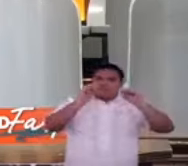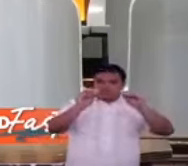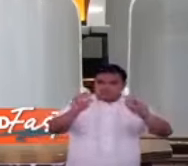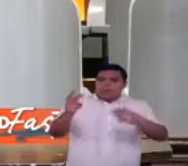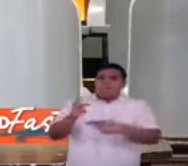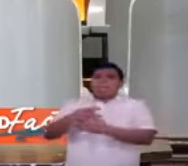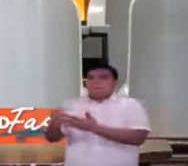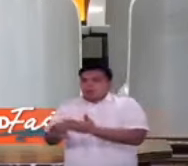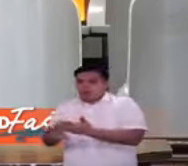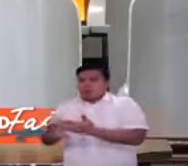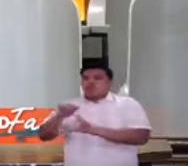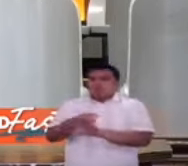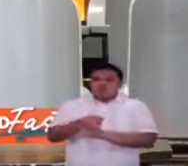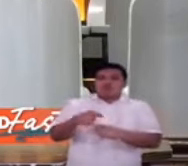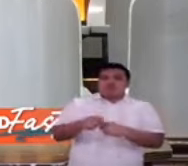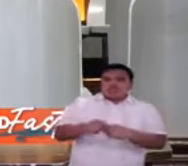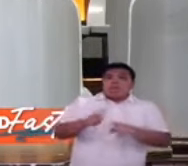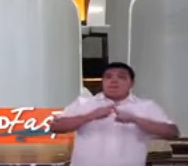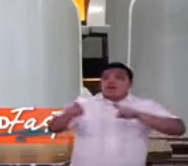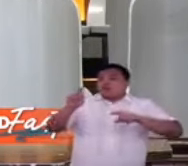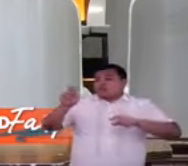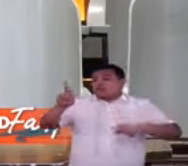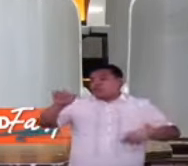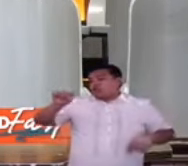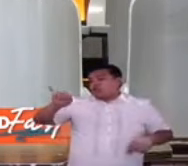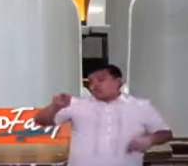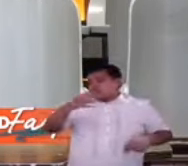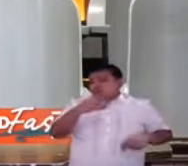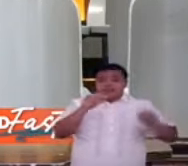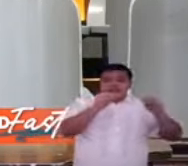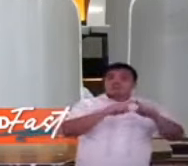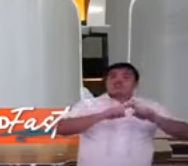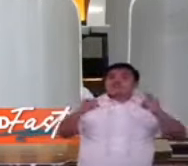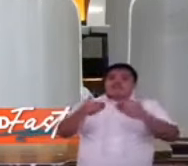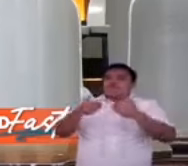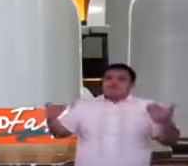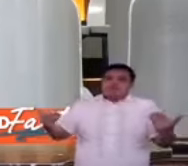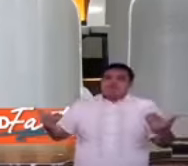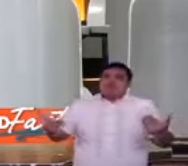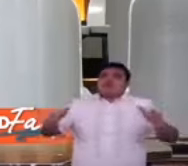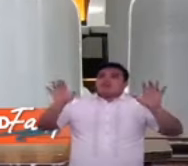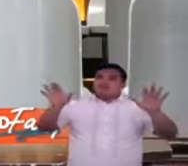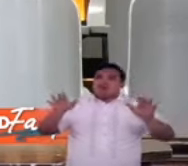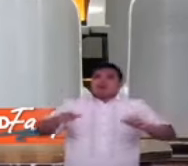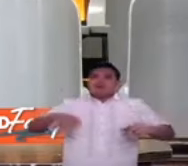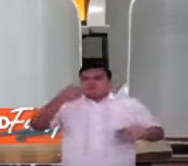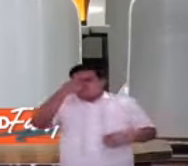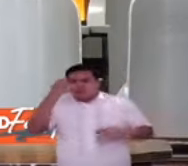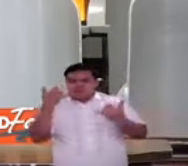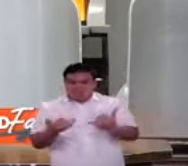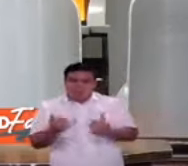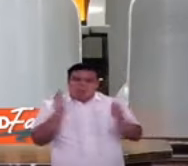part of training. But you know, training and teaching are two different things, because our